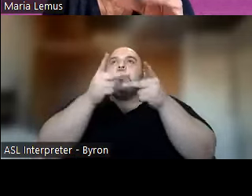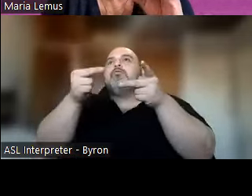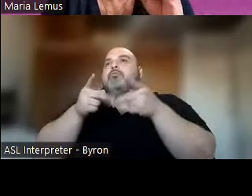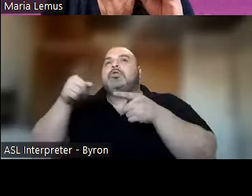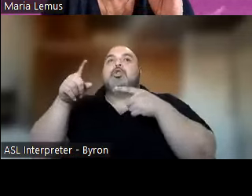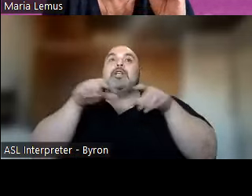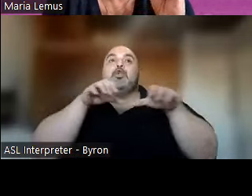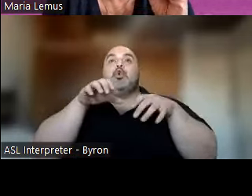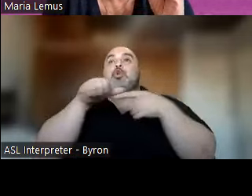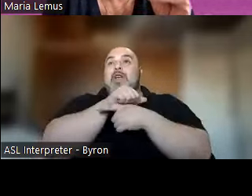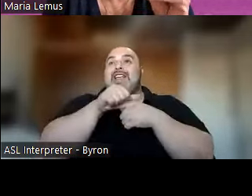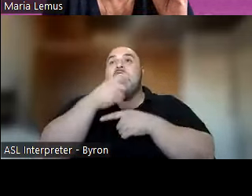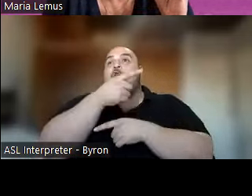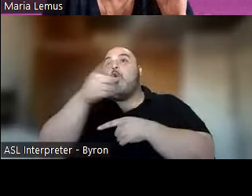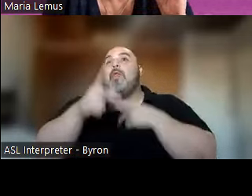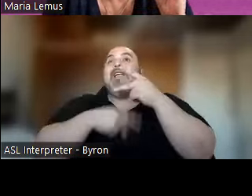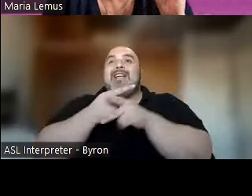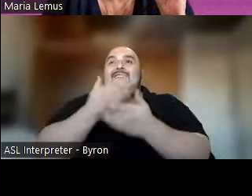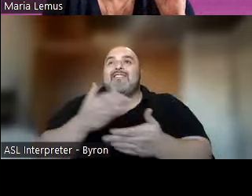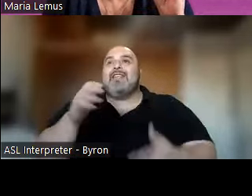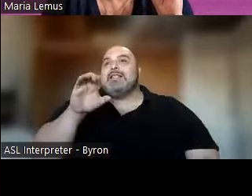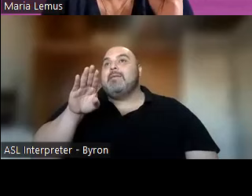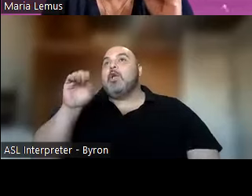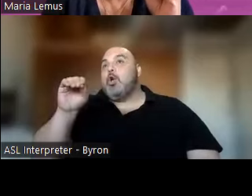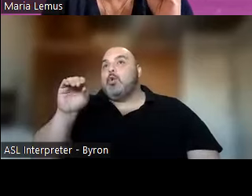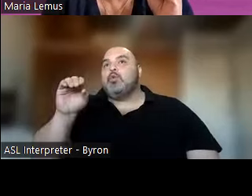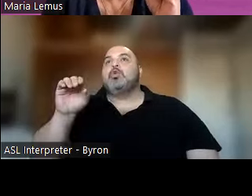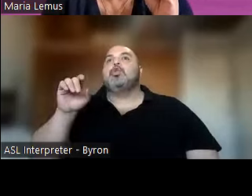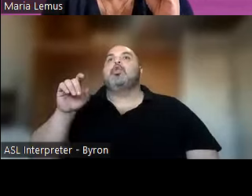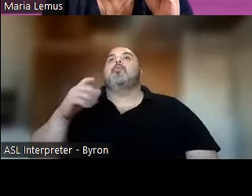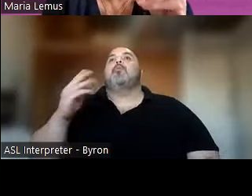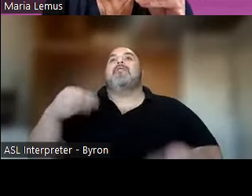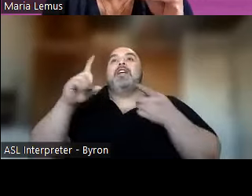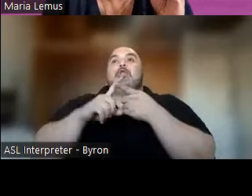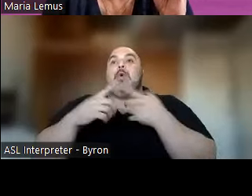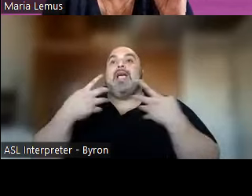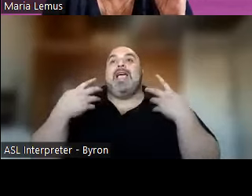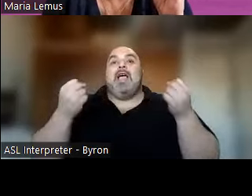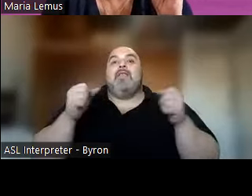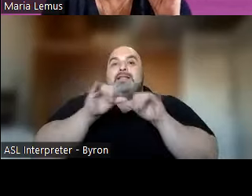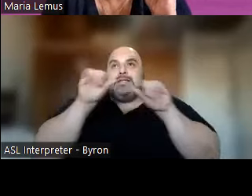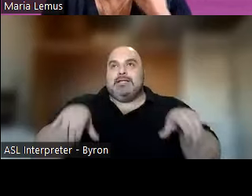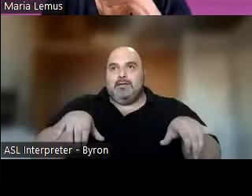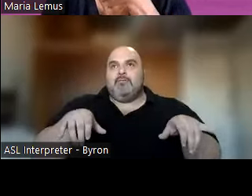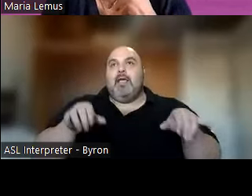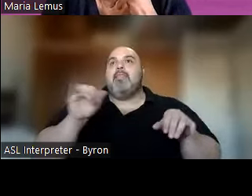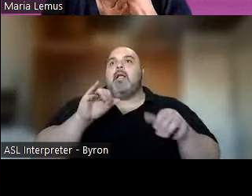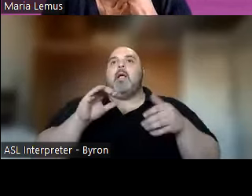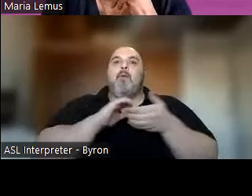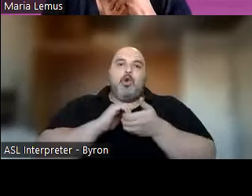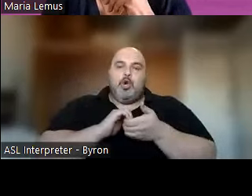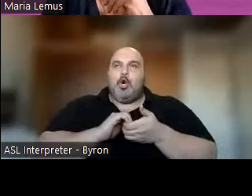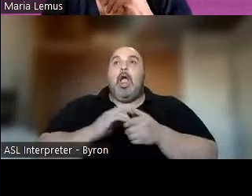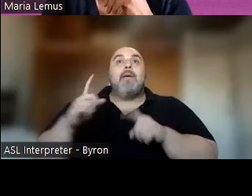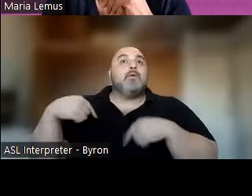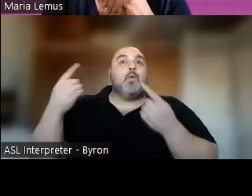are the kinds of things that CBOs provide to the health system as a partner, and has been historically, we've